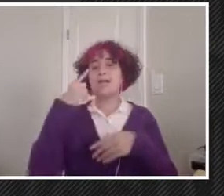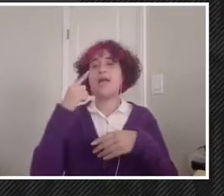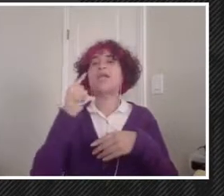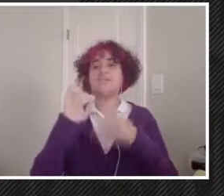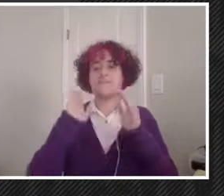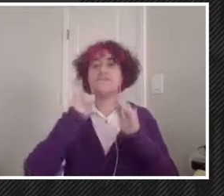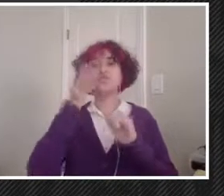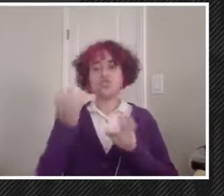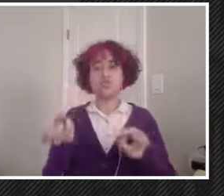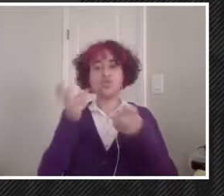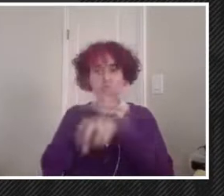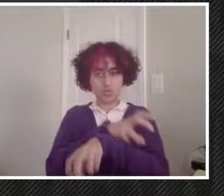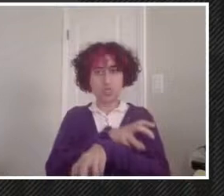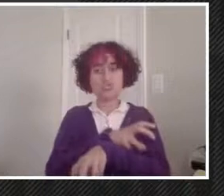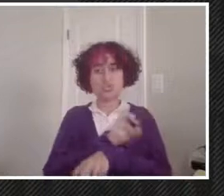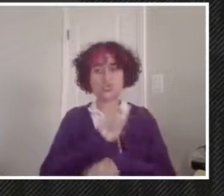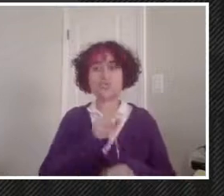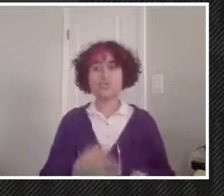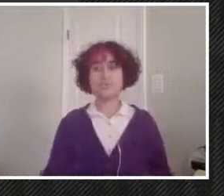Sure.